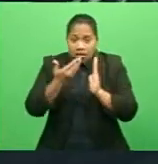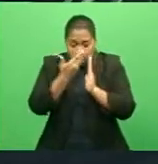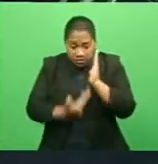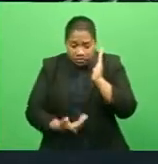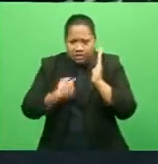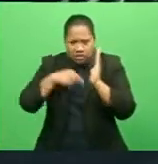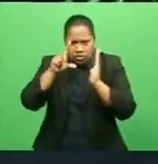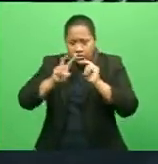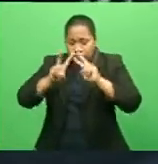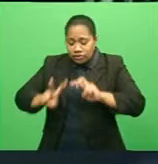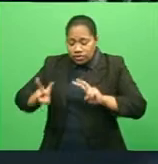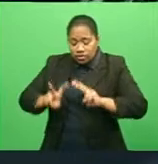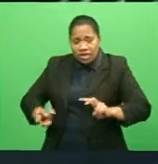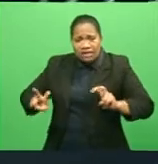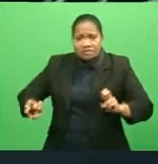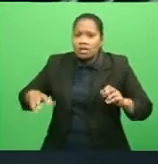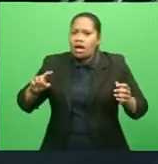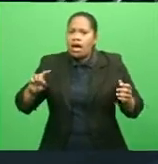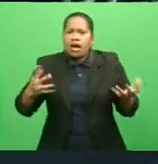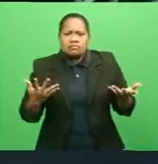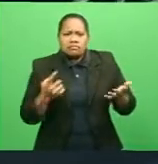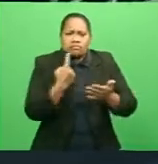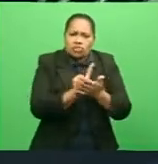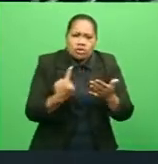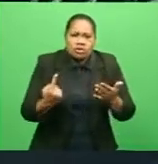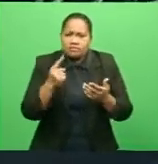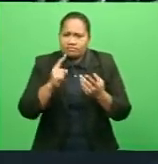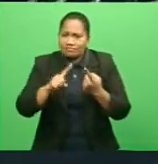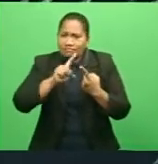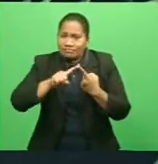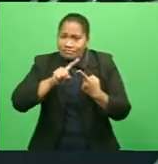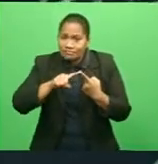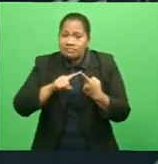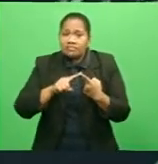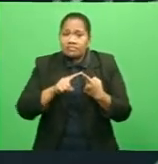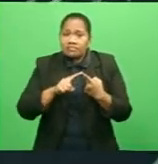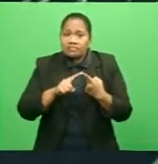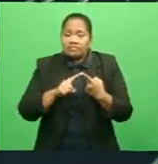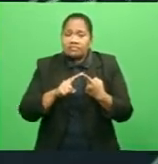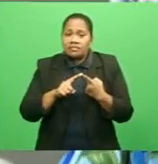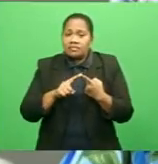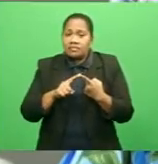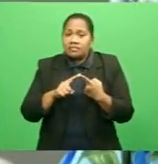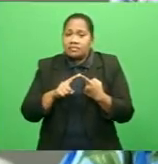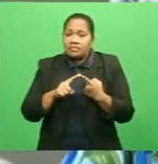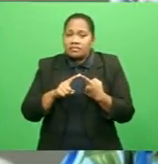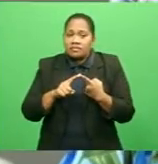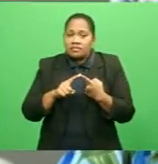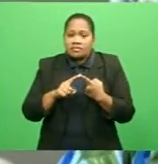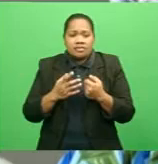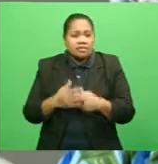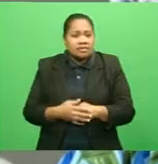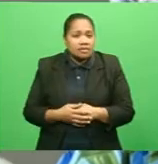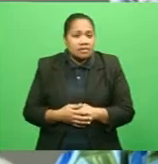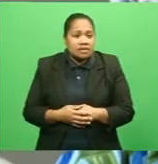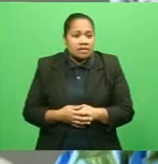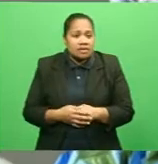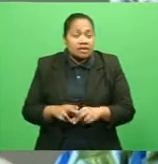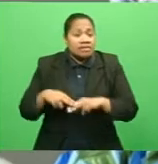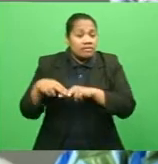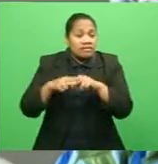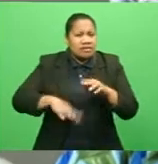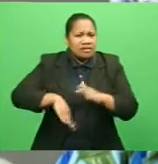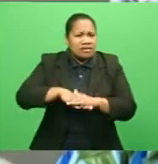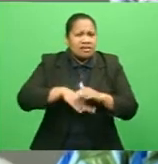research. The only one that is registered is in Australia. Otherwise, no. It is registered. Fiji Football has got their